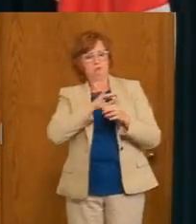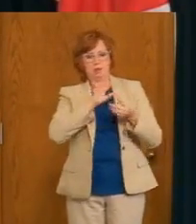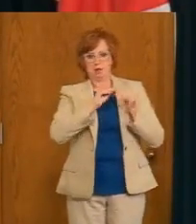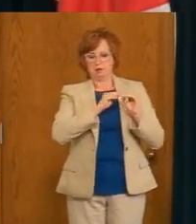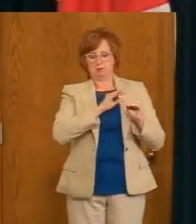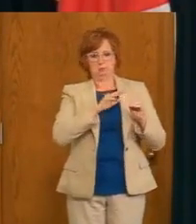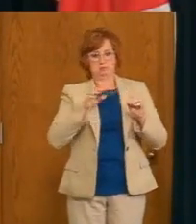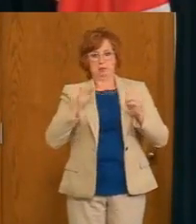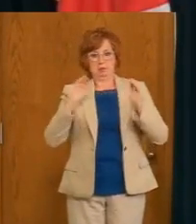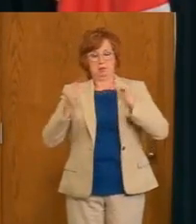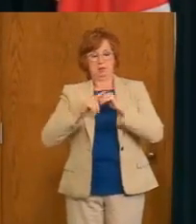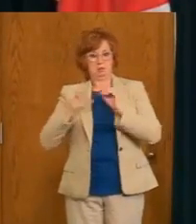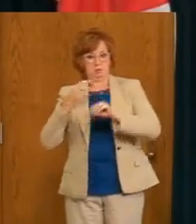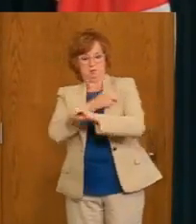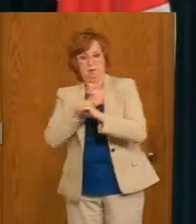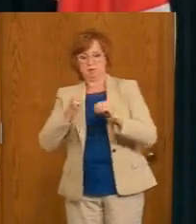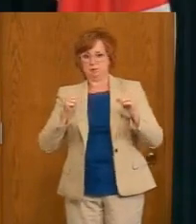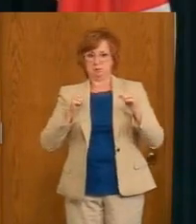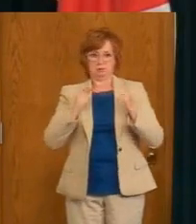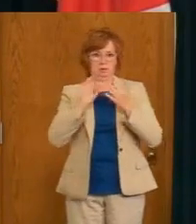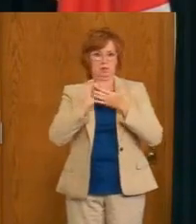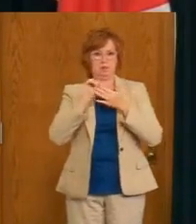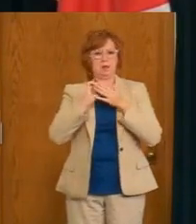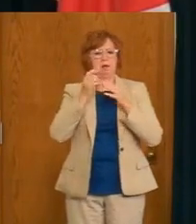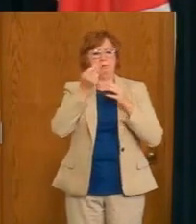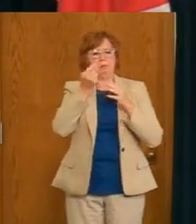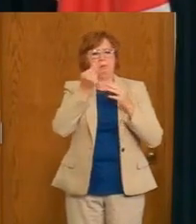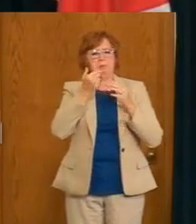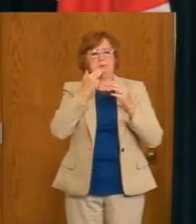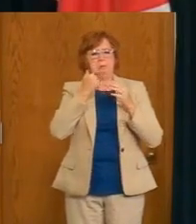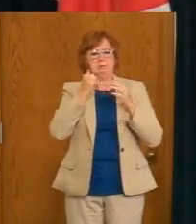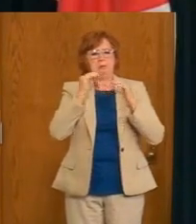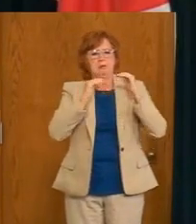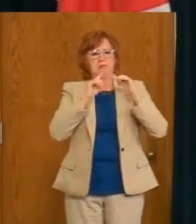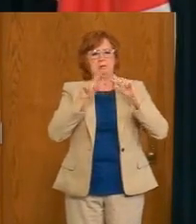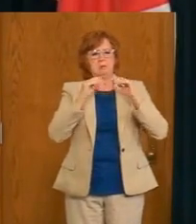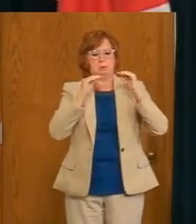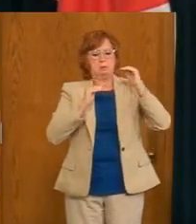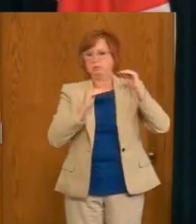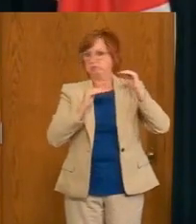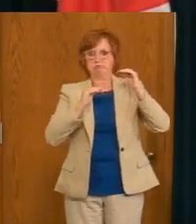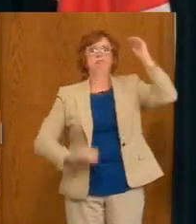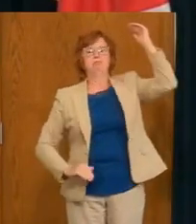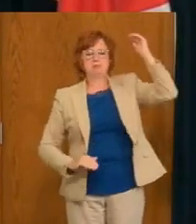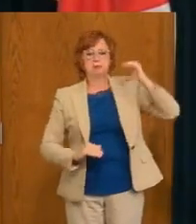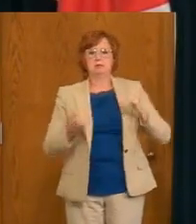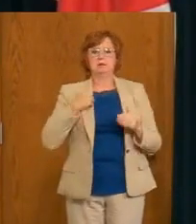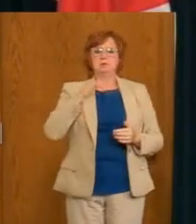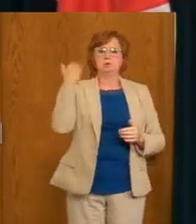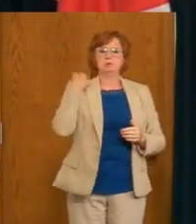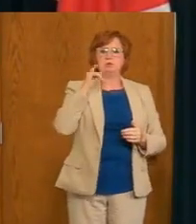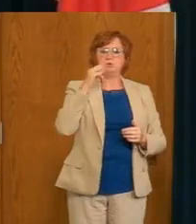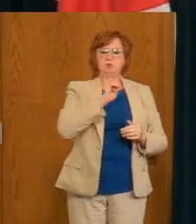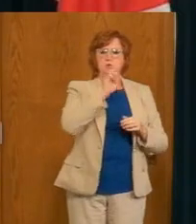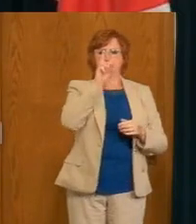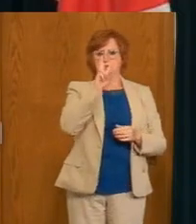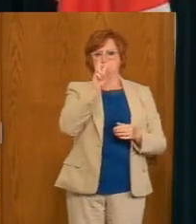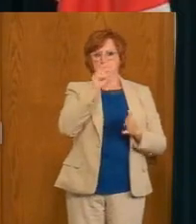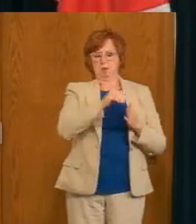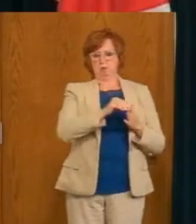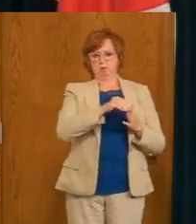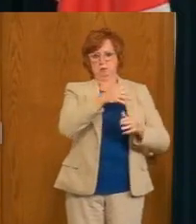In June, we had about 2,000 positive COVID cases, just over 2,000. Over 80% of those cases were people that